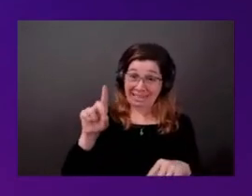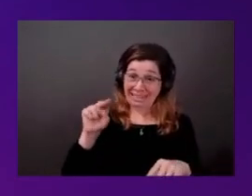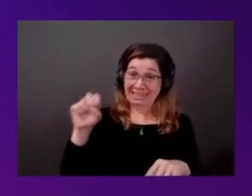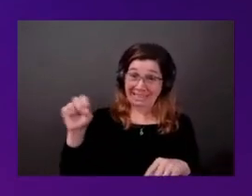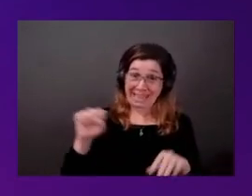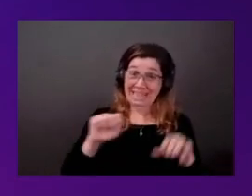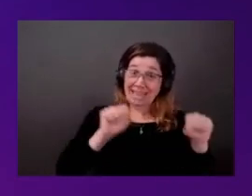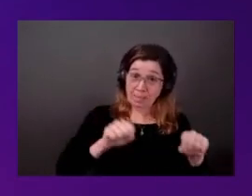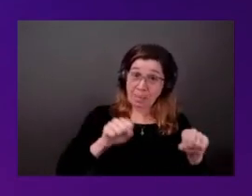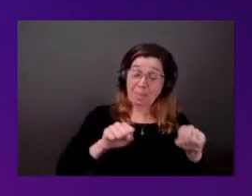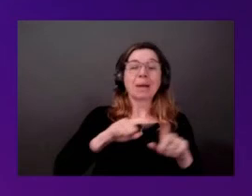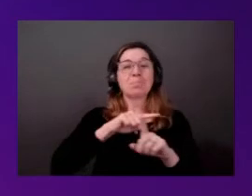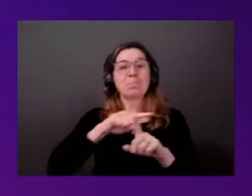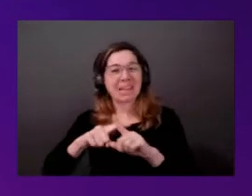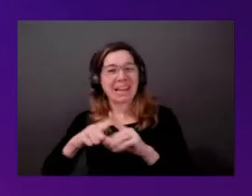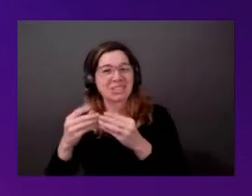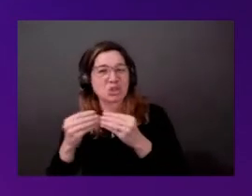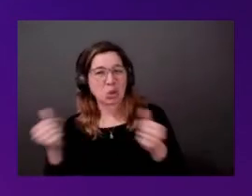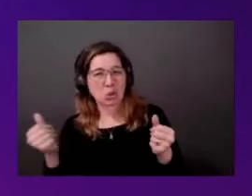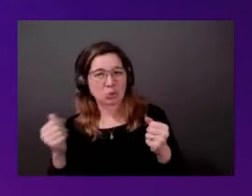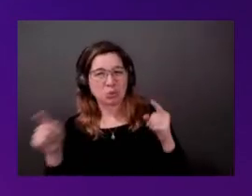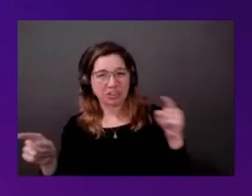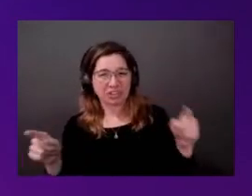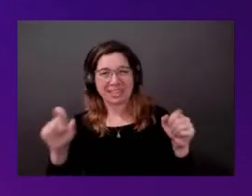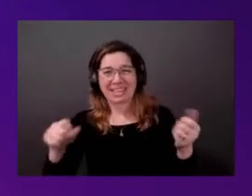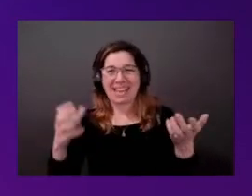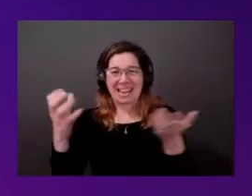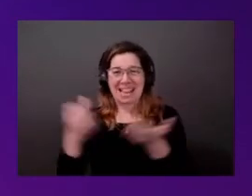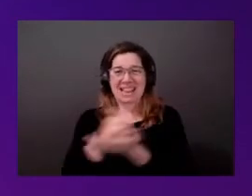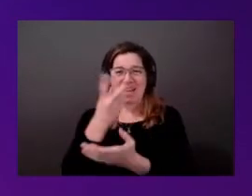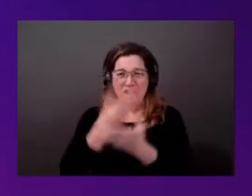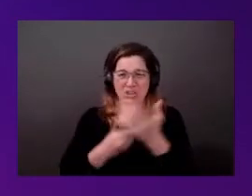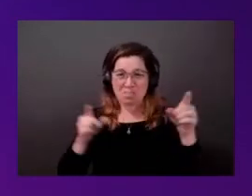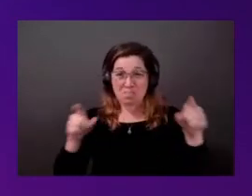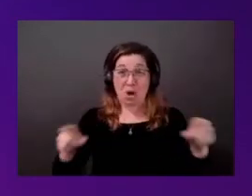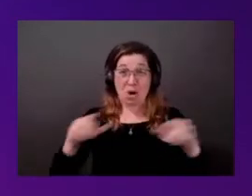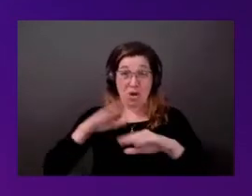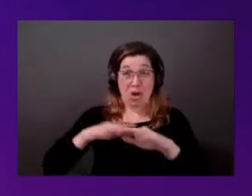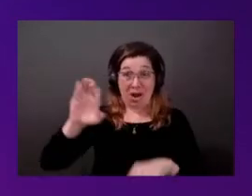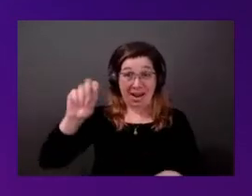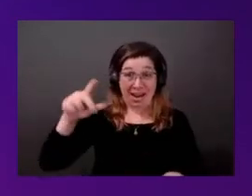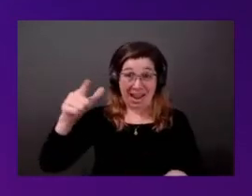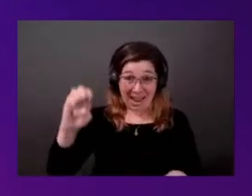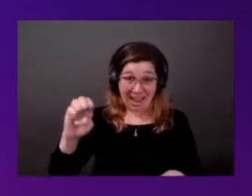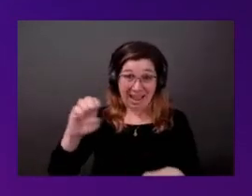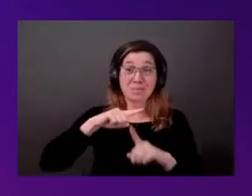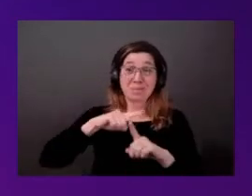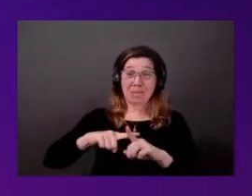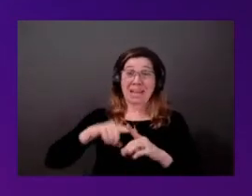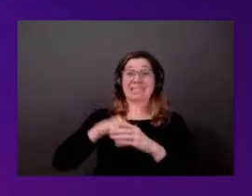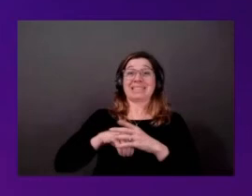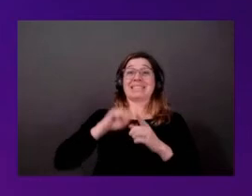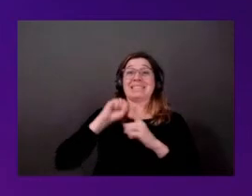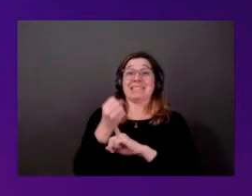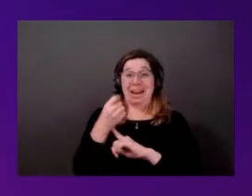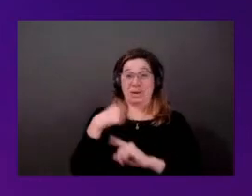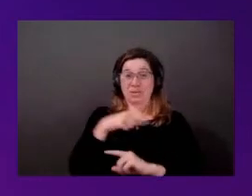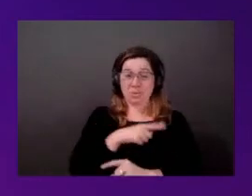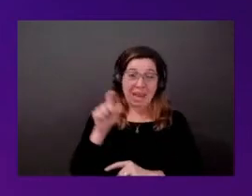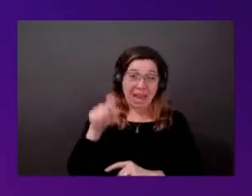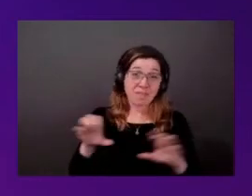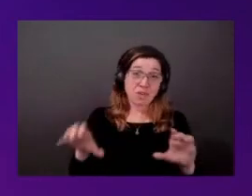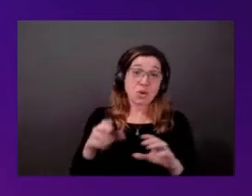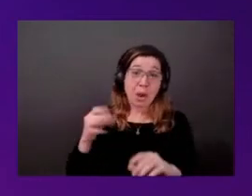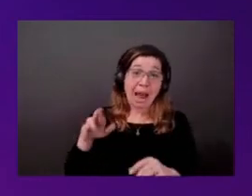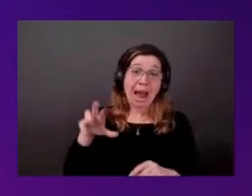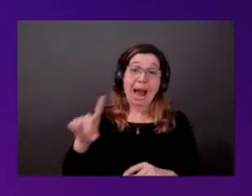solution so we can leverage both at the edge as well as in scenarios where we need to do a hybrid, localized